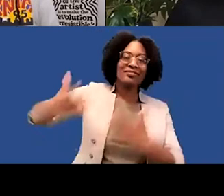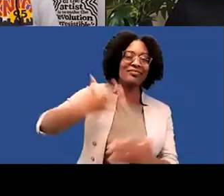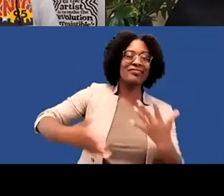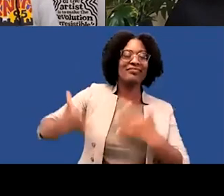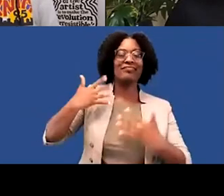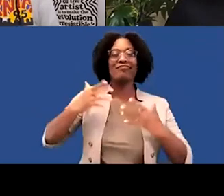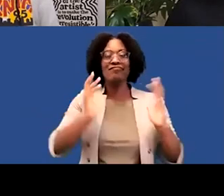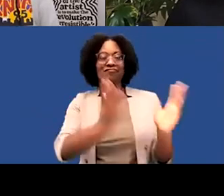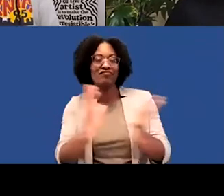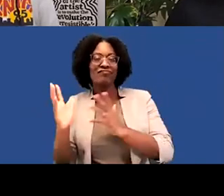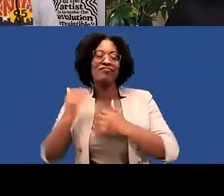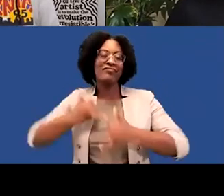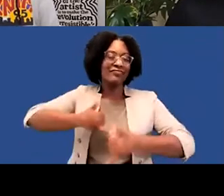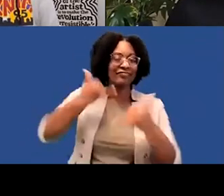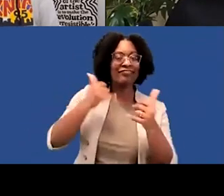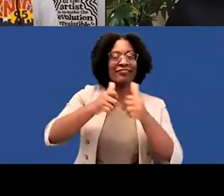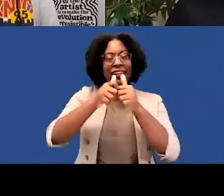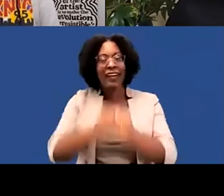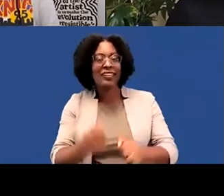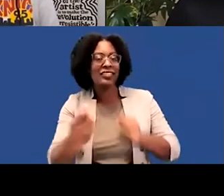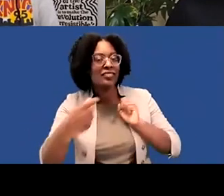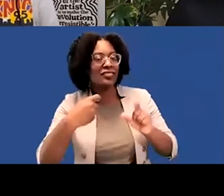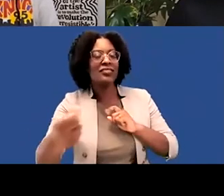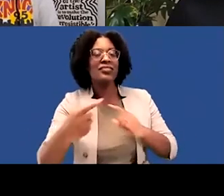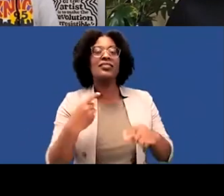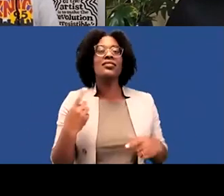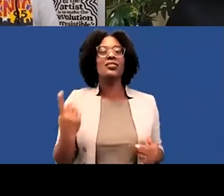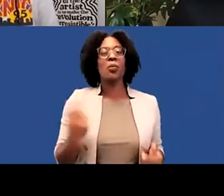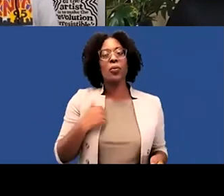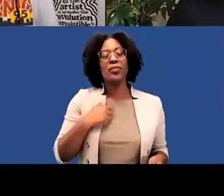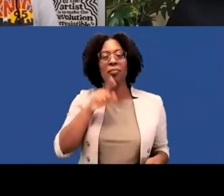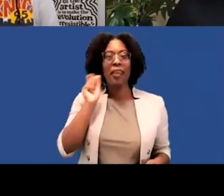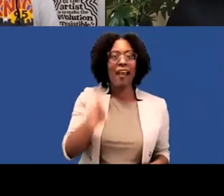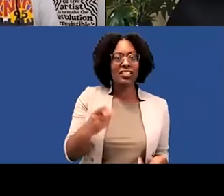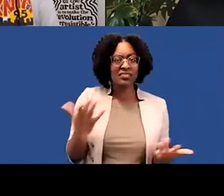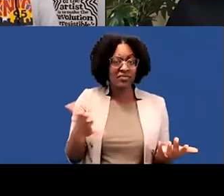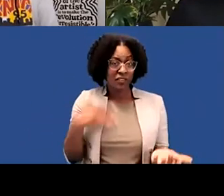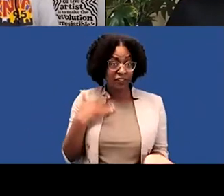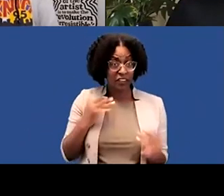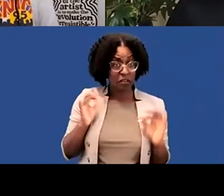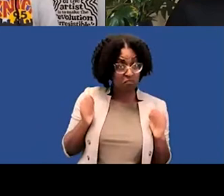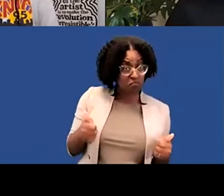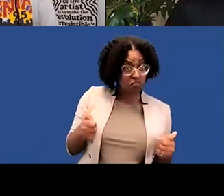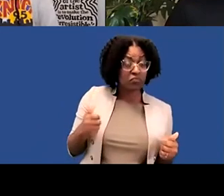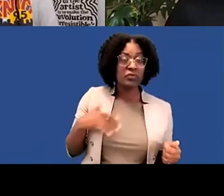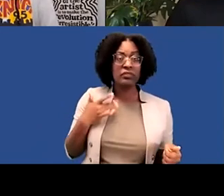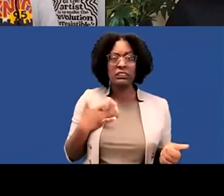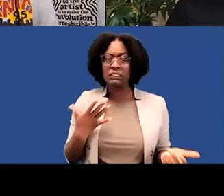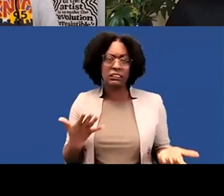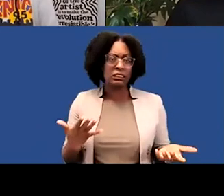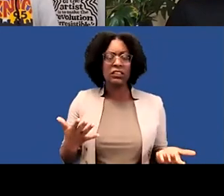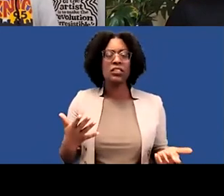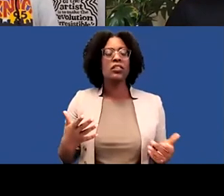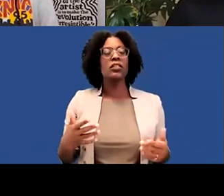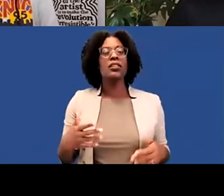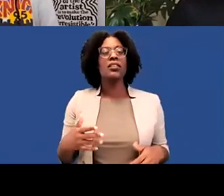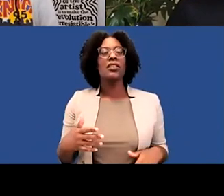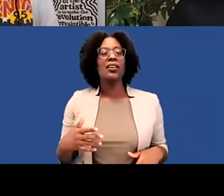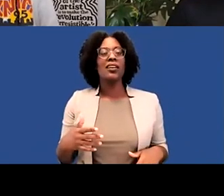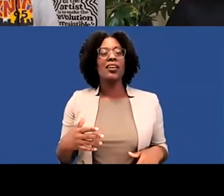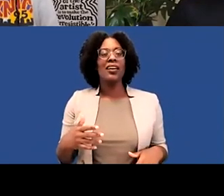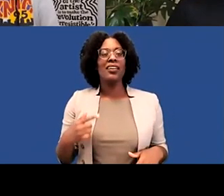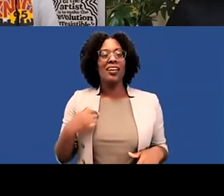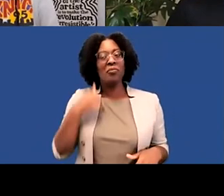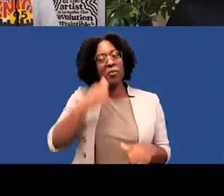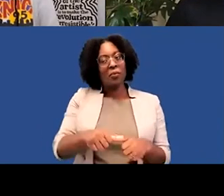how's your heart today? How's your mental space today? You know, how are you feeling? How are you, you know, does working on the book sound like a good idea today?